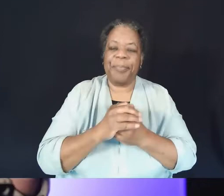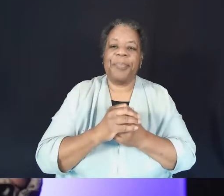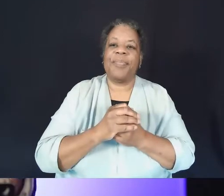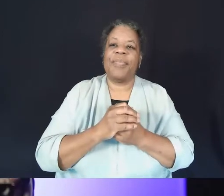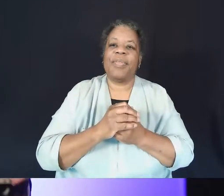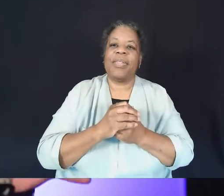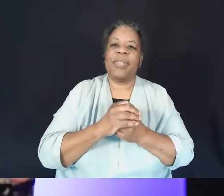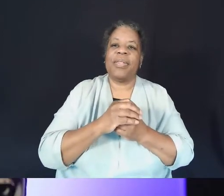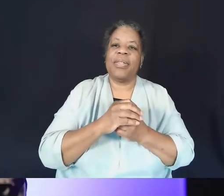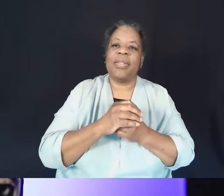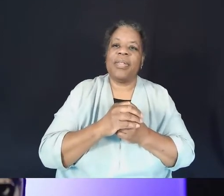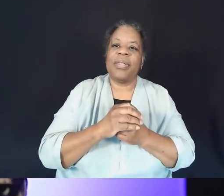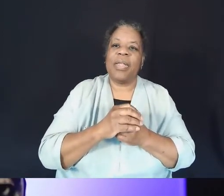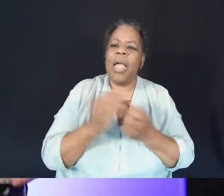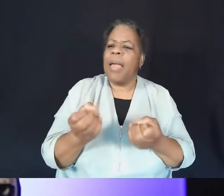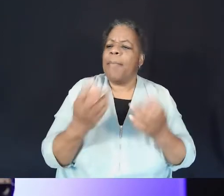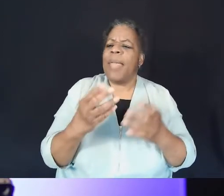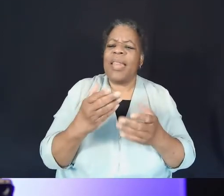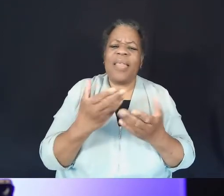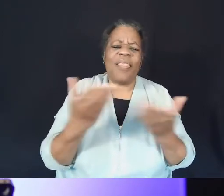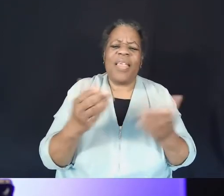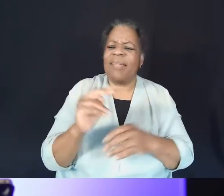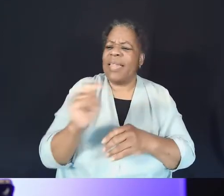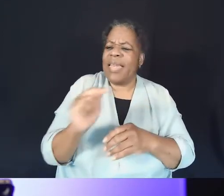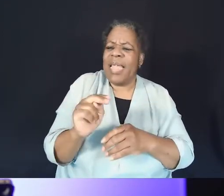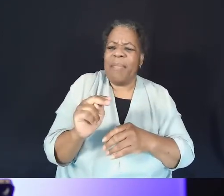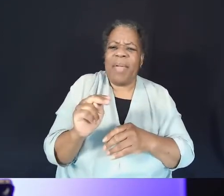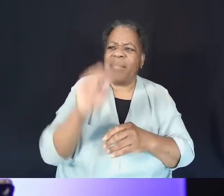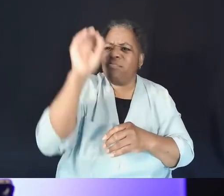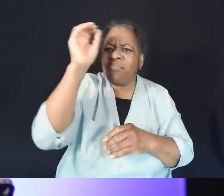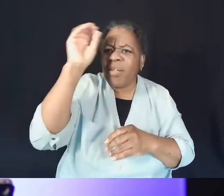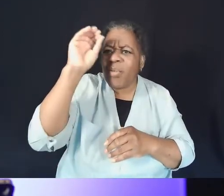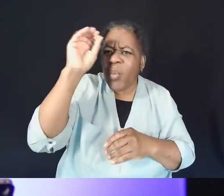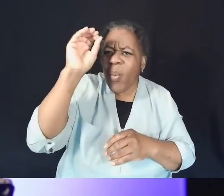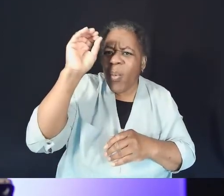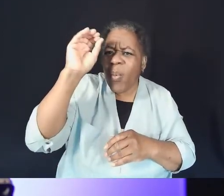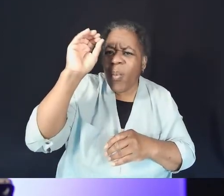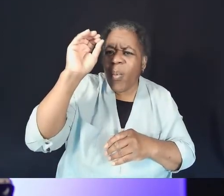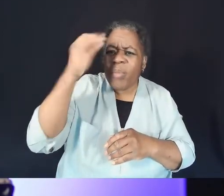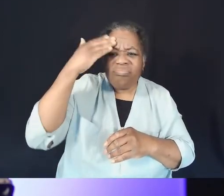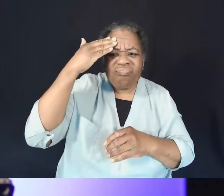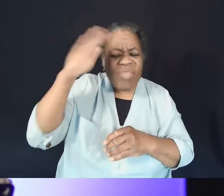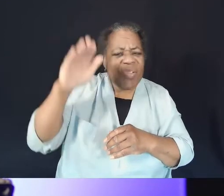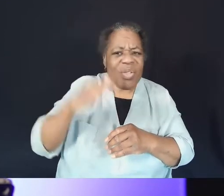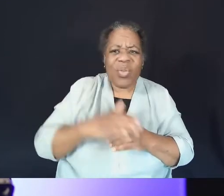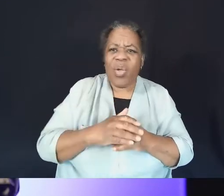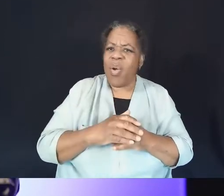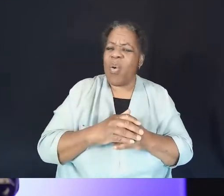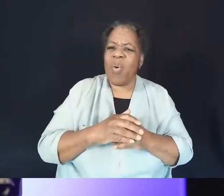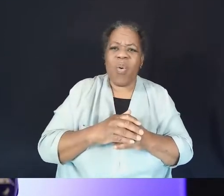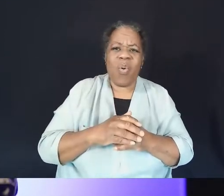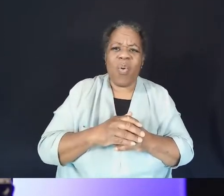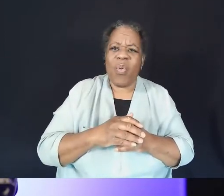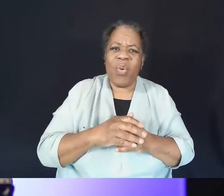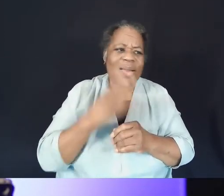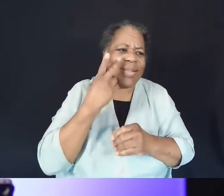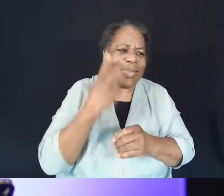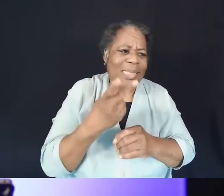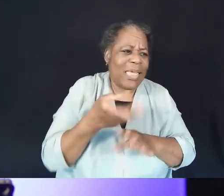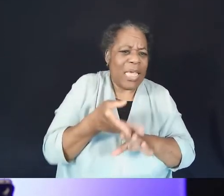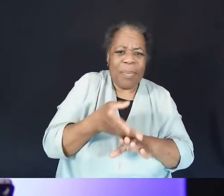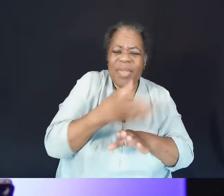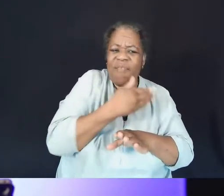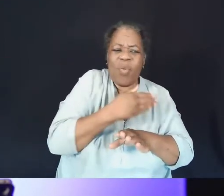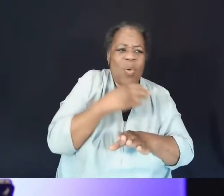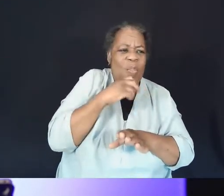the unknowns that Nehemiah has to deal with. Nehemiah does not know firsthand what the old reality was for